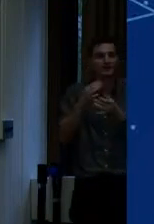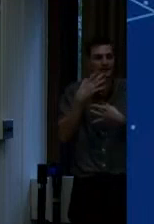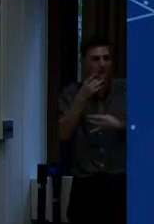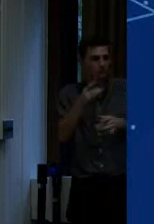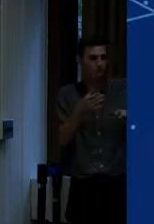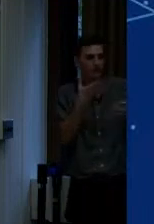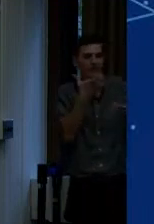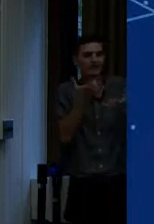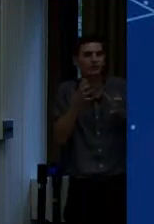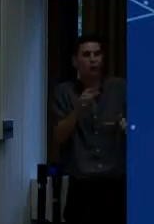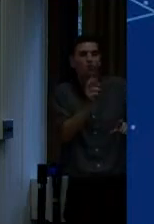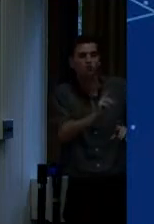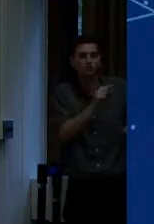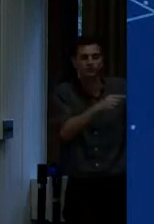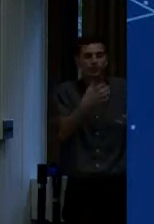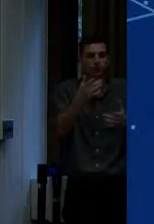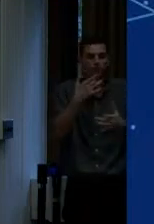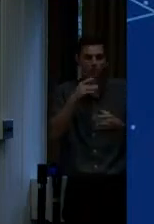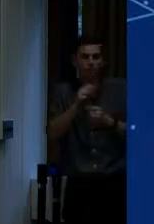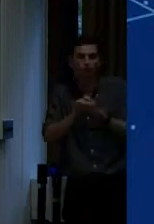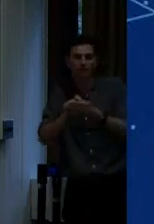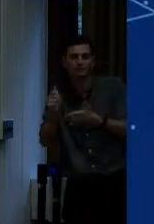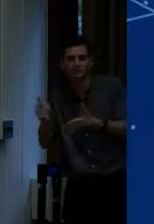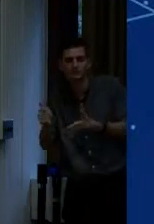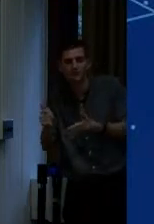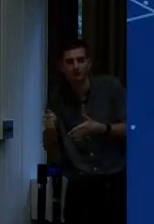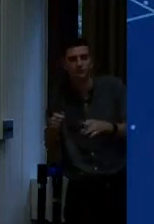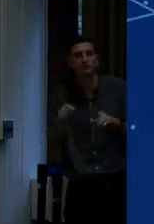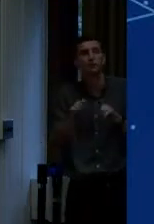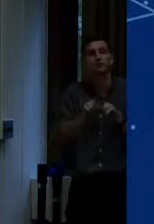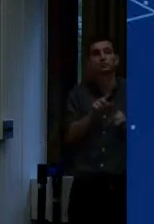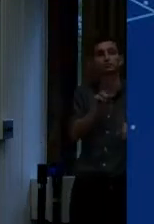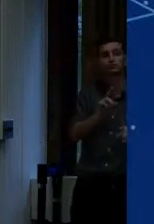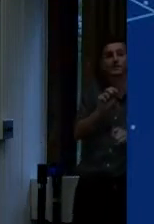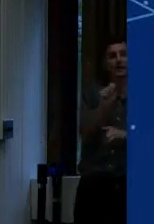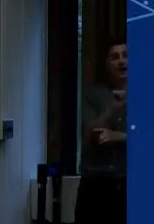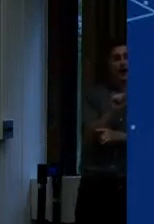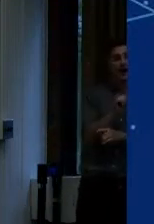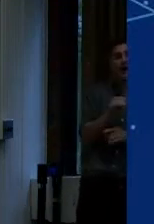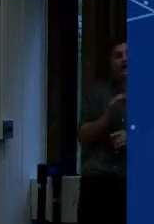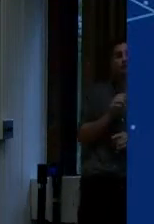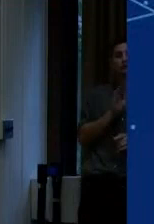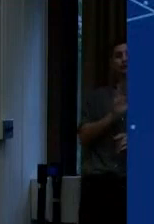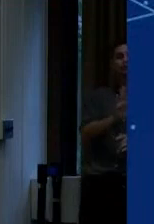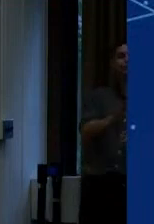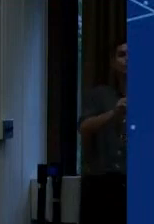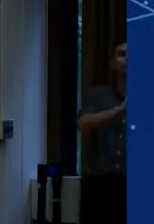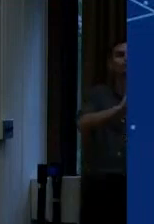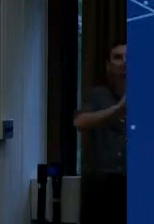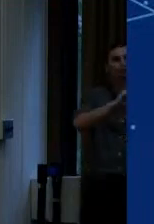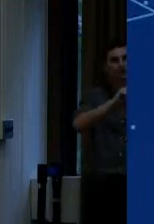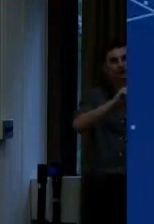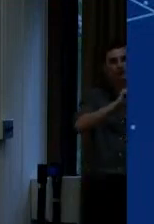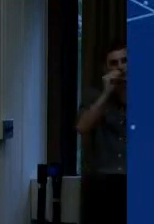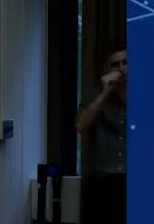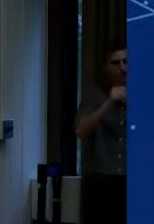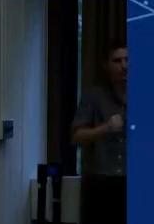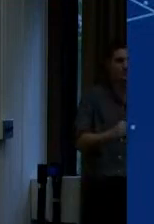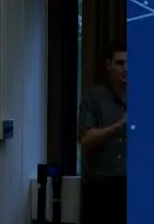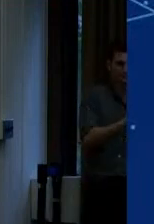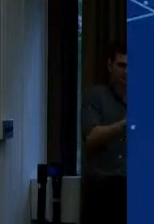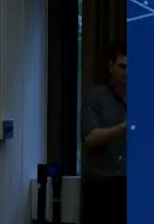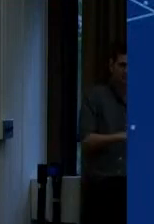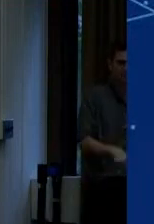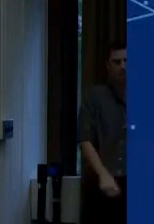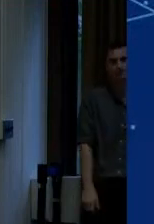to each stage of the writing process and to use AI as your teaching assistant and their research assistant. So what this has meant for us at